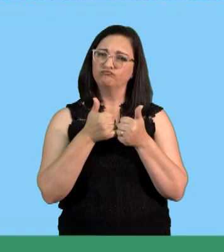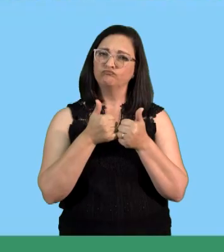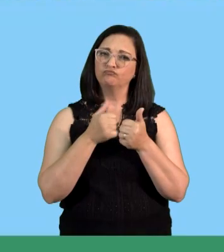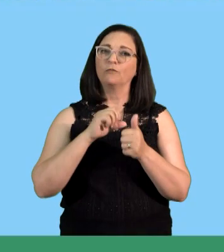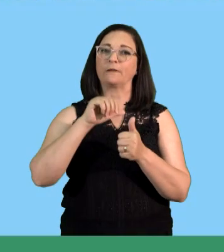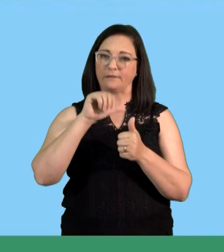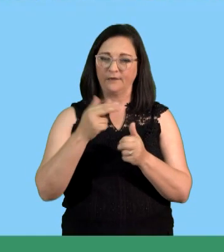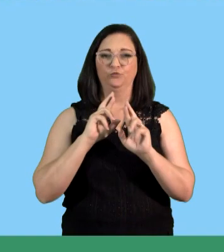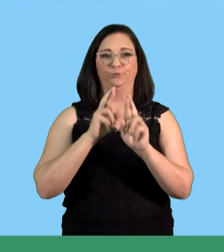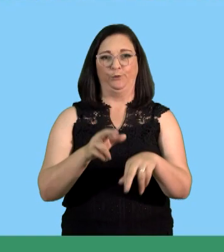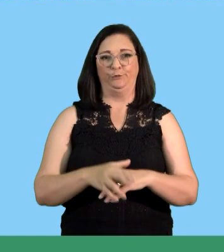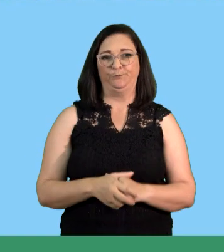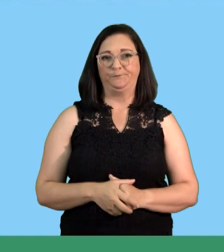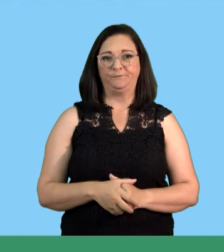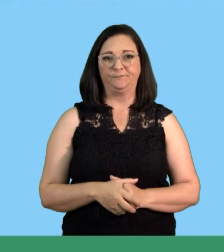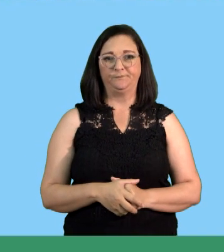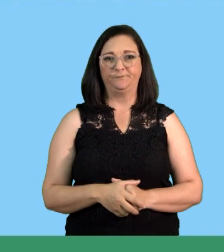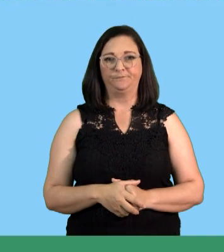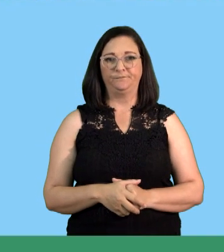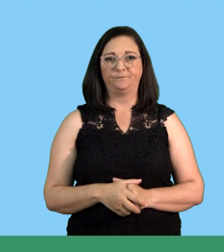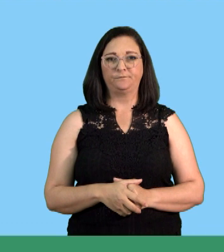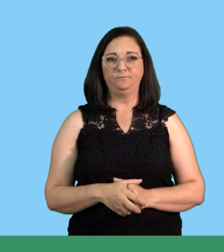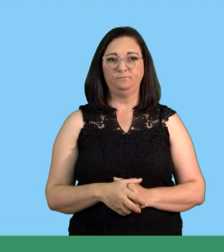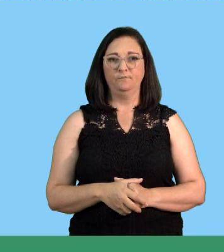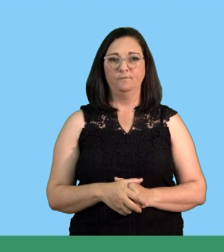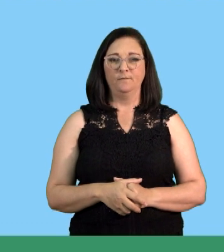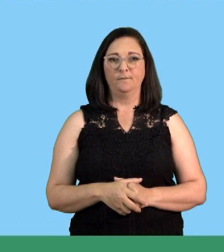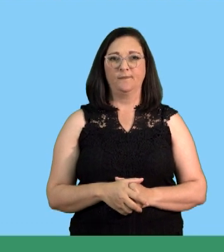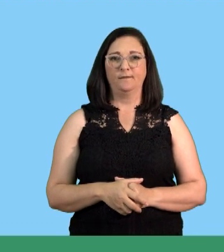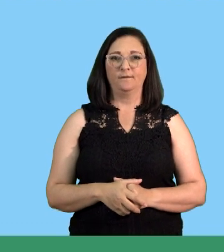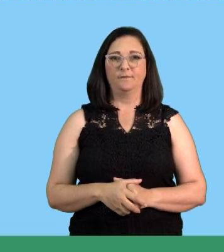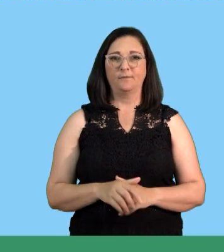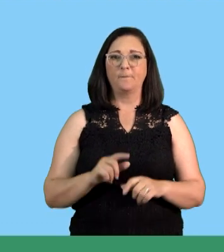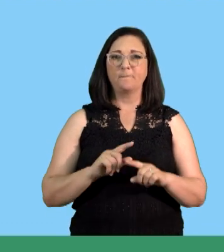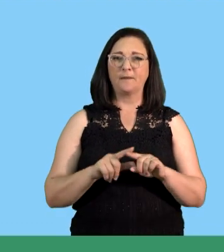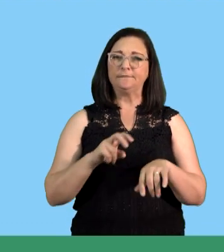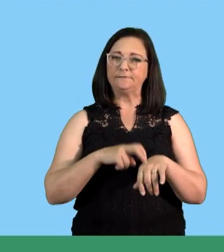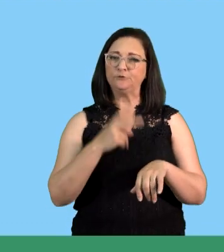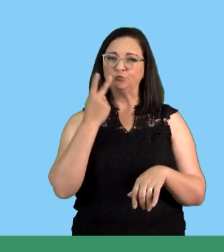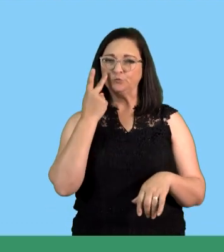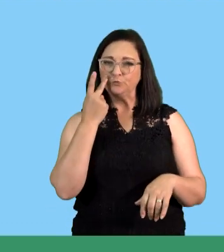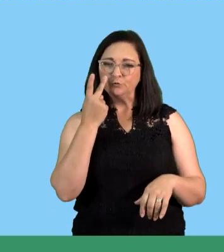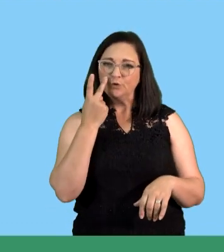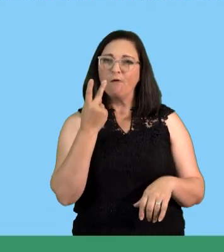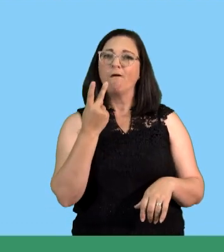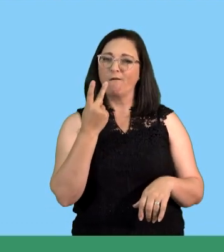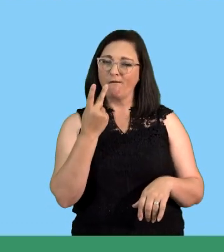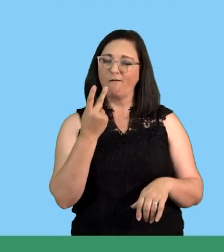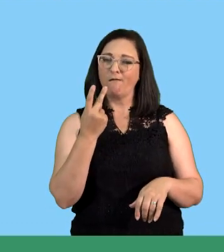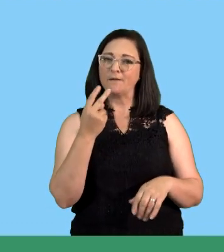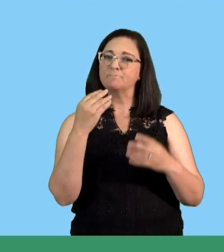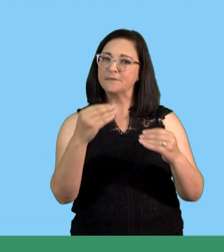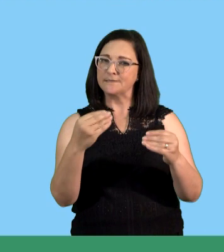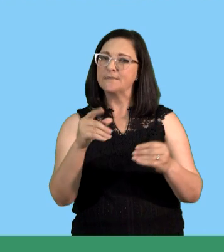questions before responding. Right, you need to be, as the interviewee needs to be inquisitive and show